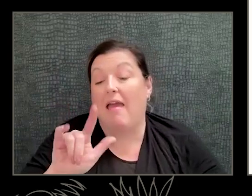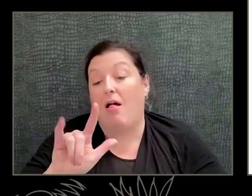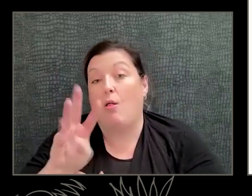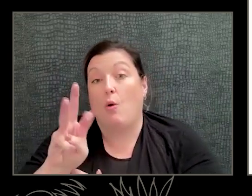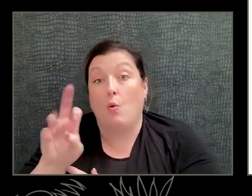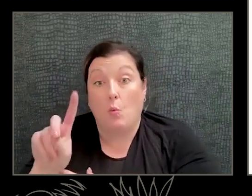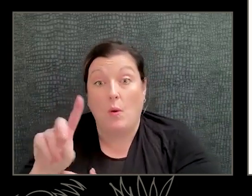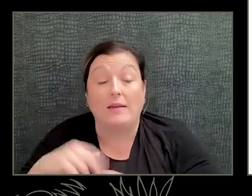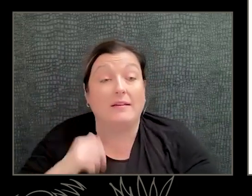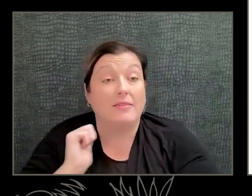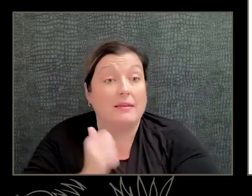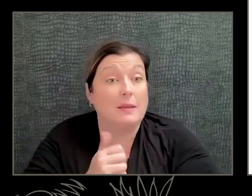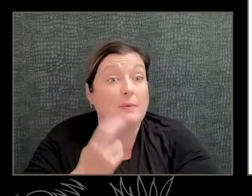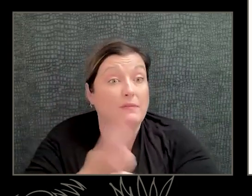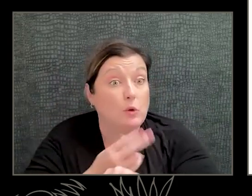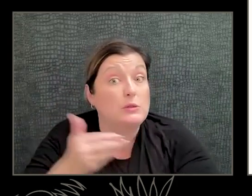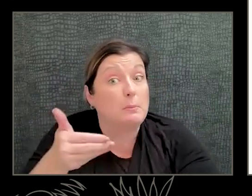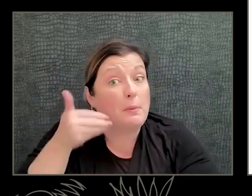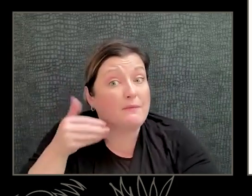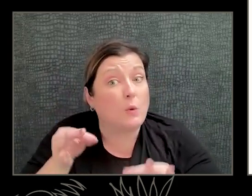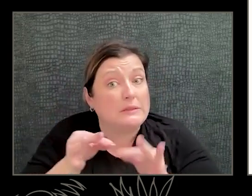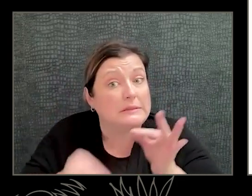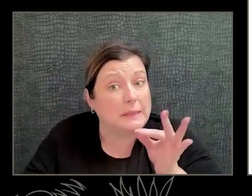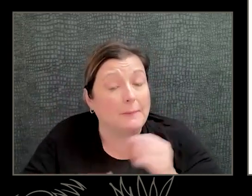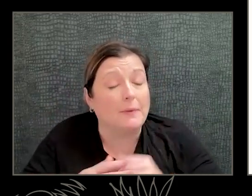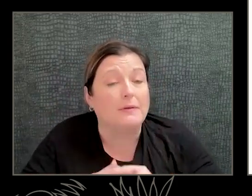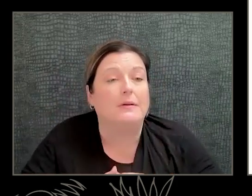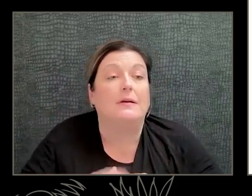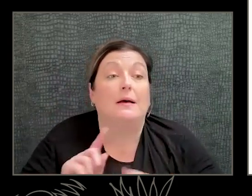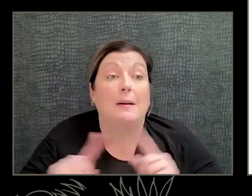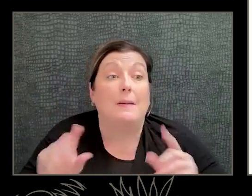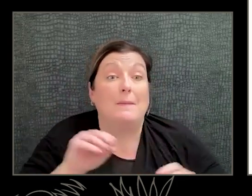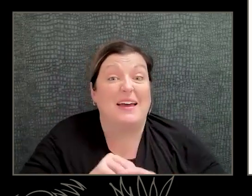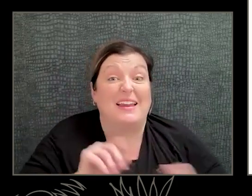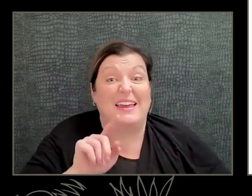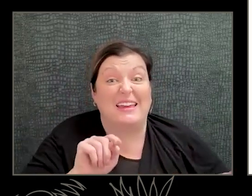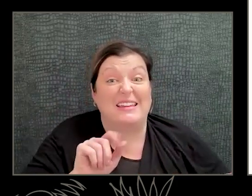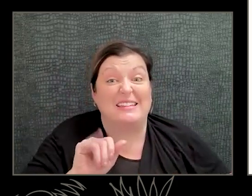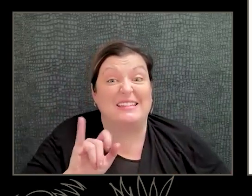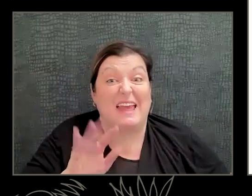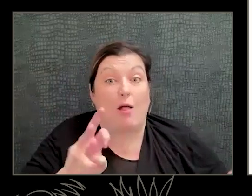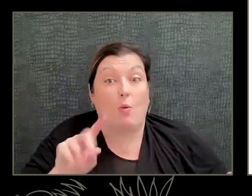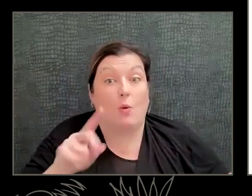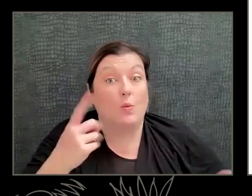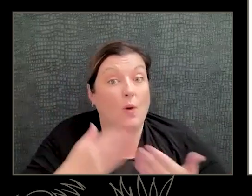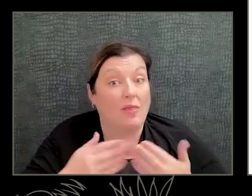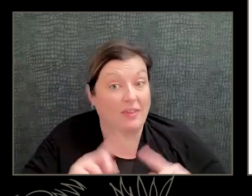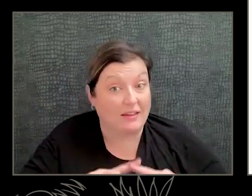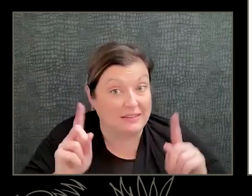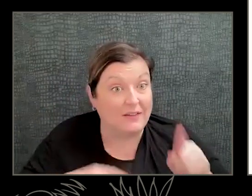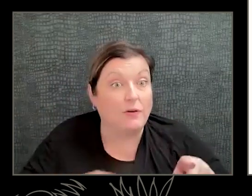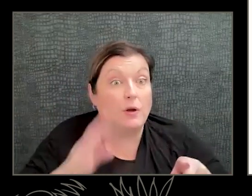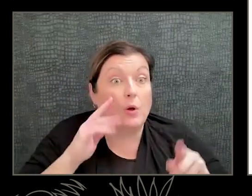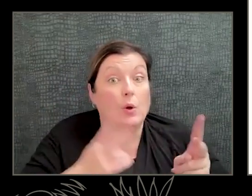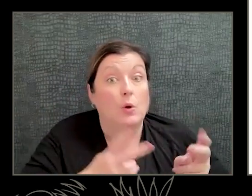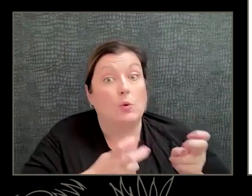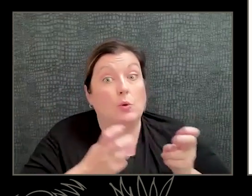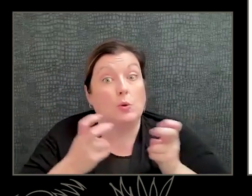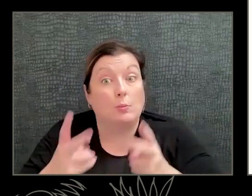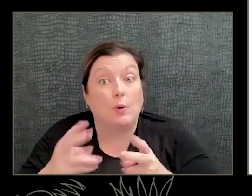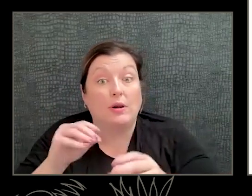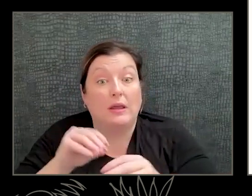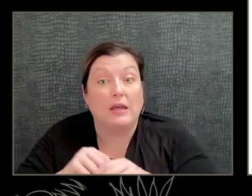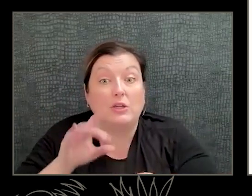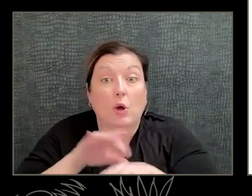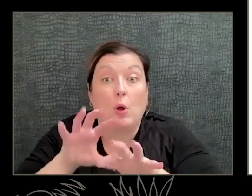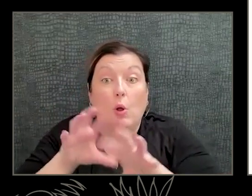used it before, is pretty simple. However, in Tailwind v4, one thing that's different is you are going to be importing Tailwind into your